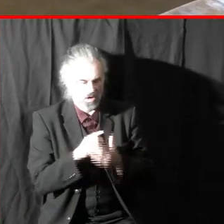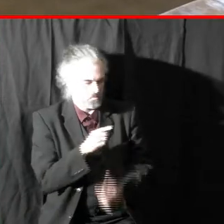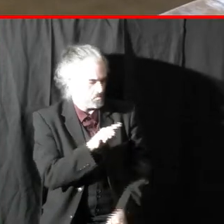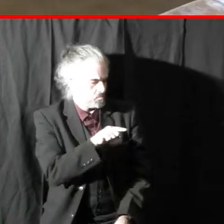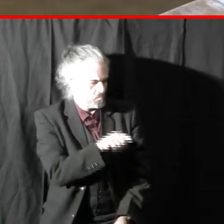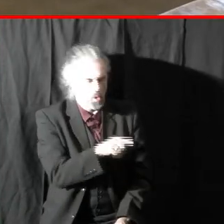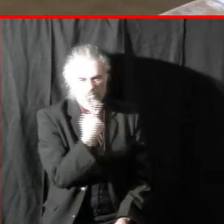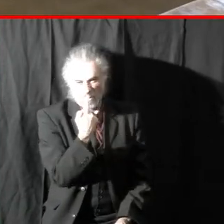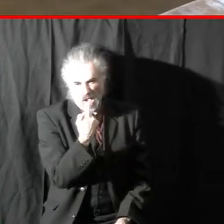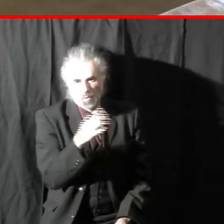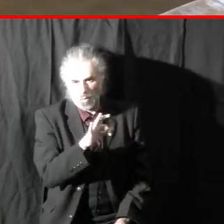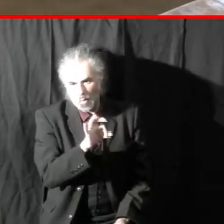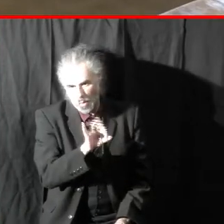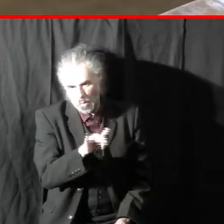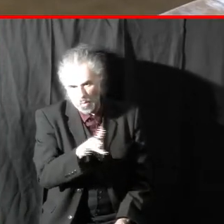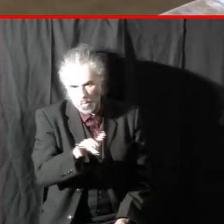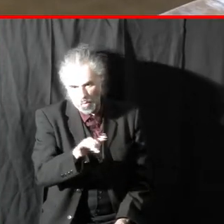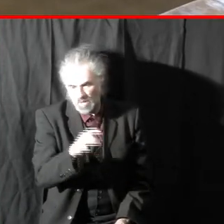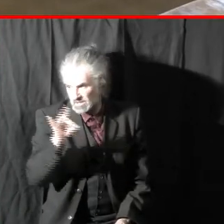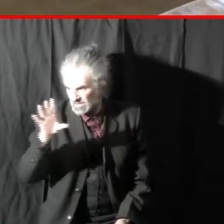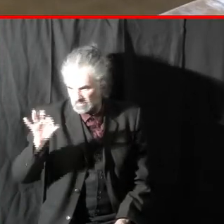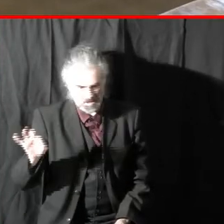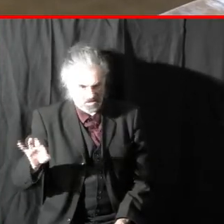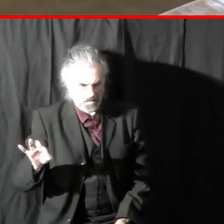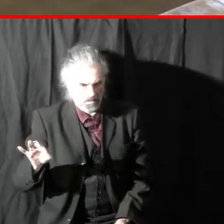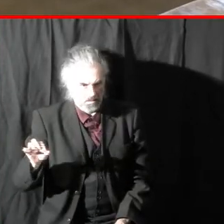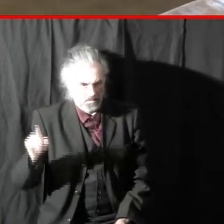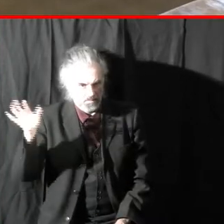or the 10%. 10% of